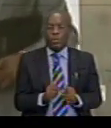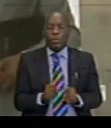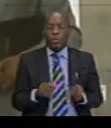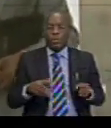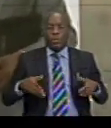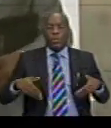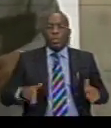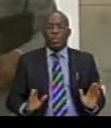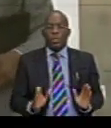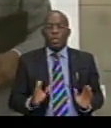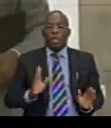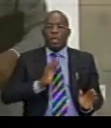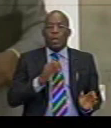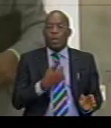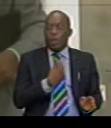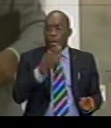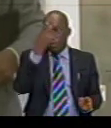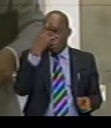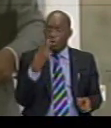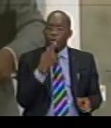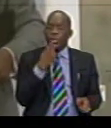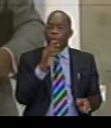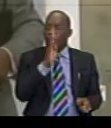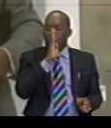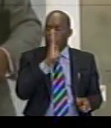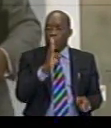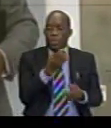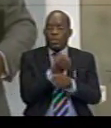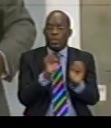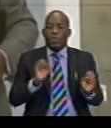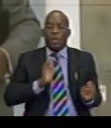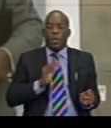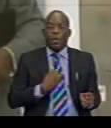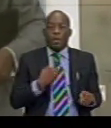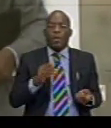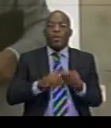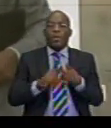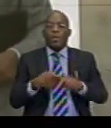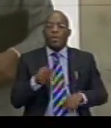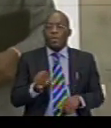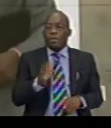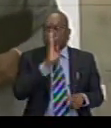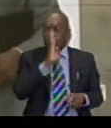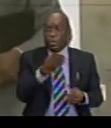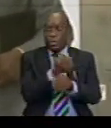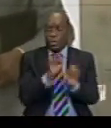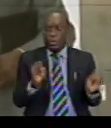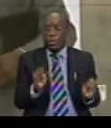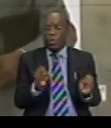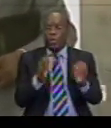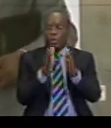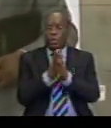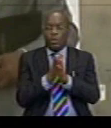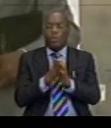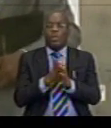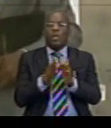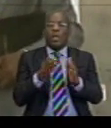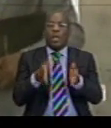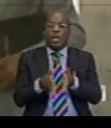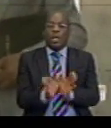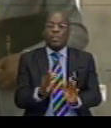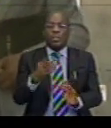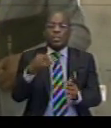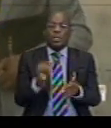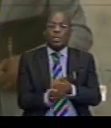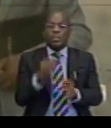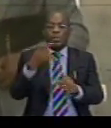be saved. Our Tes friends be saved. Your friends be Priez saved. Pray and ask that from Priez the Lord. Pray and ask